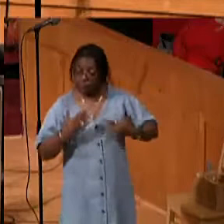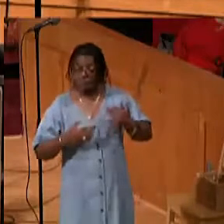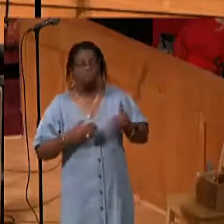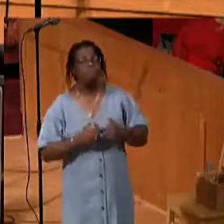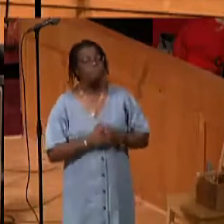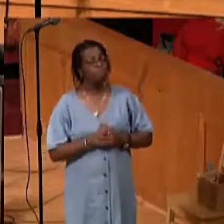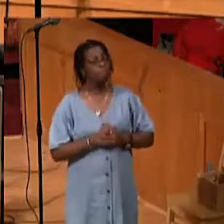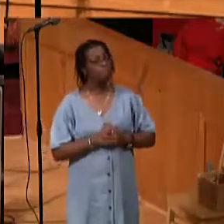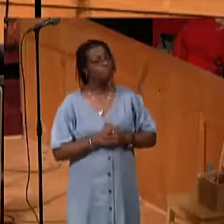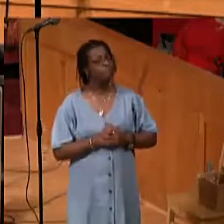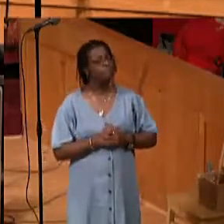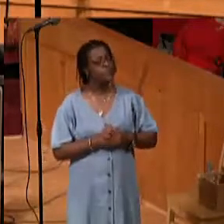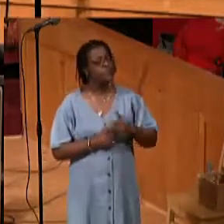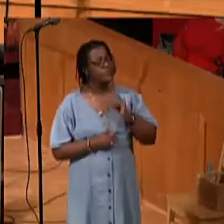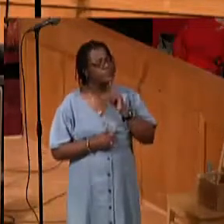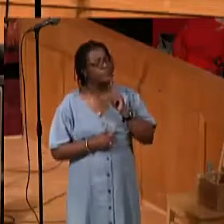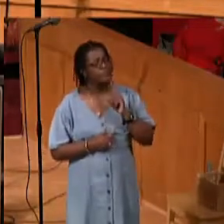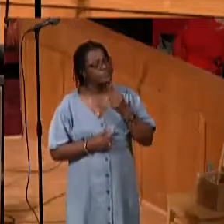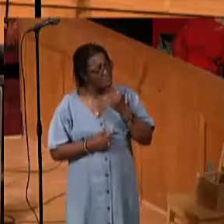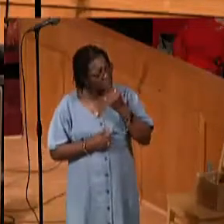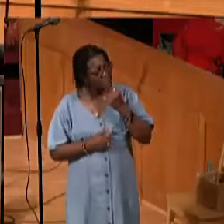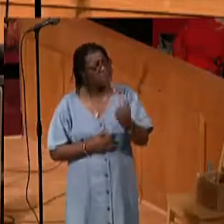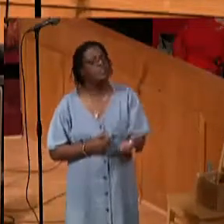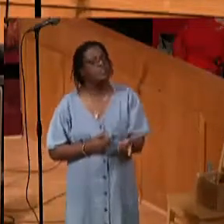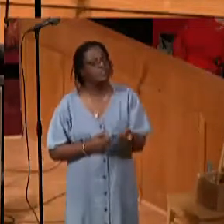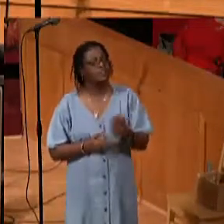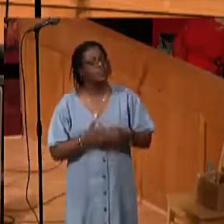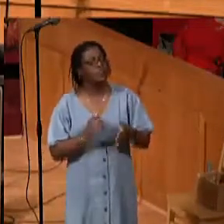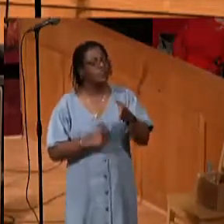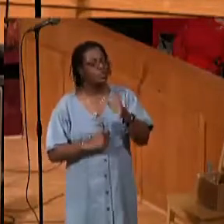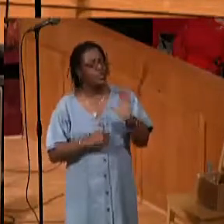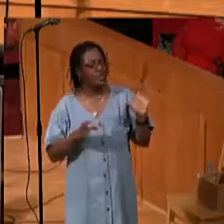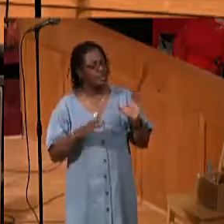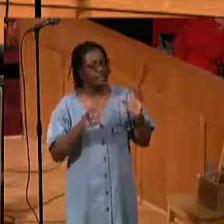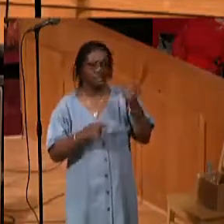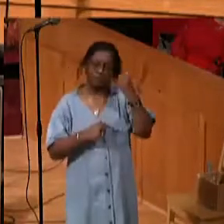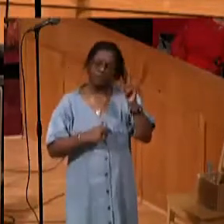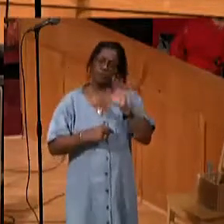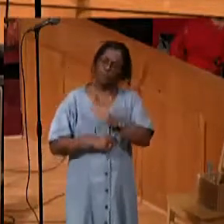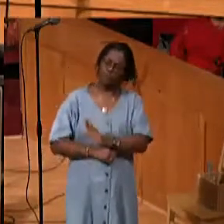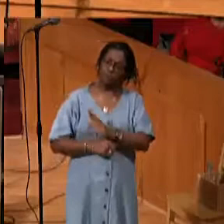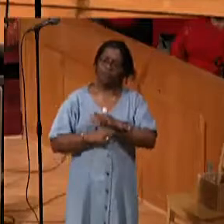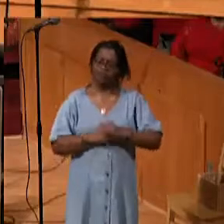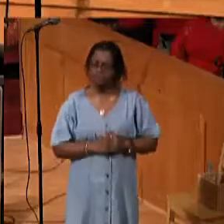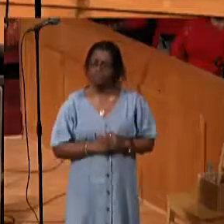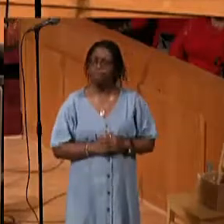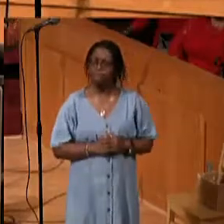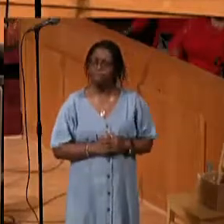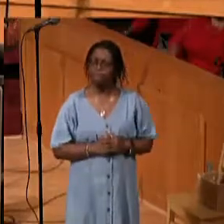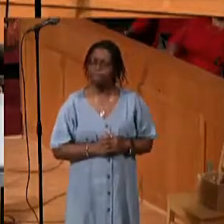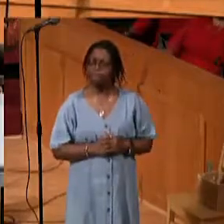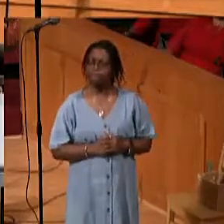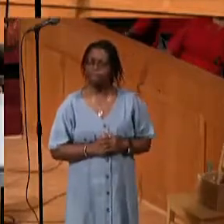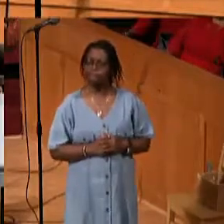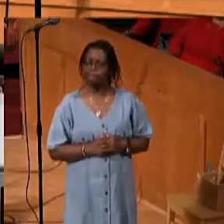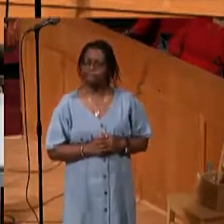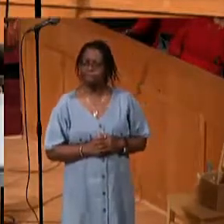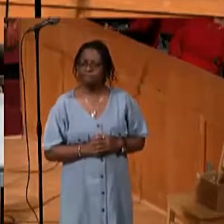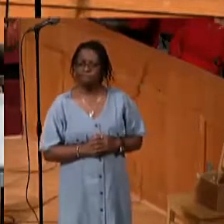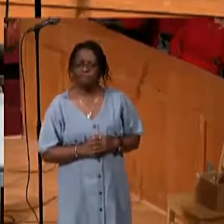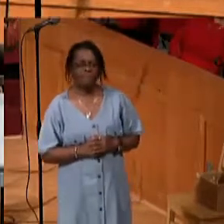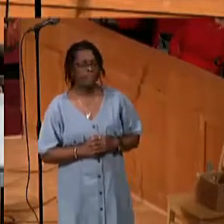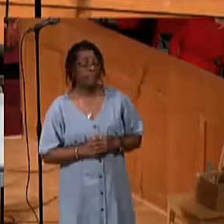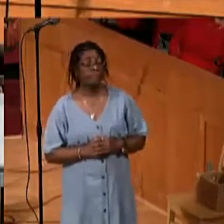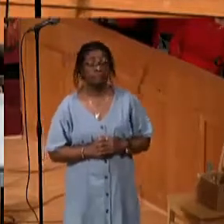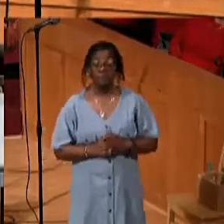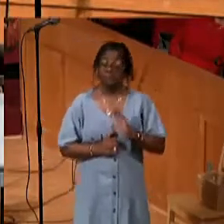has done specifically for her. In verses 48 and 49, he says what he's done in regard to her position